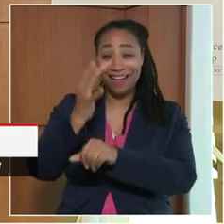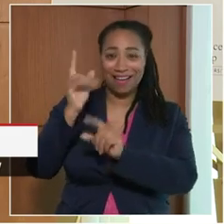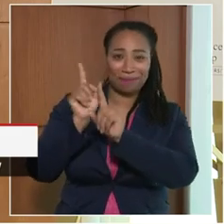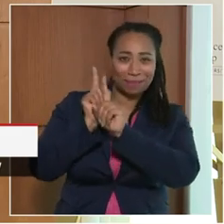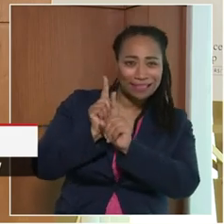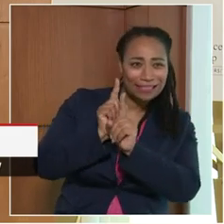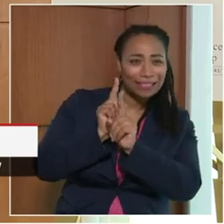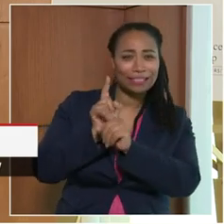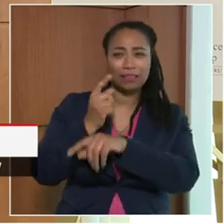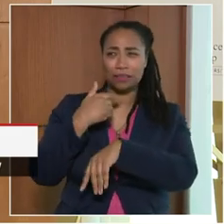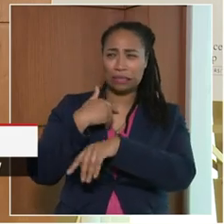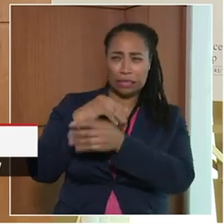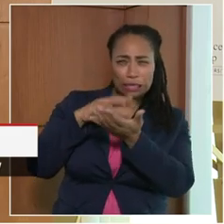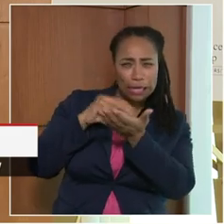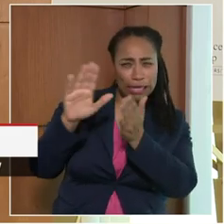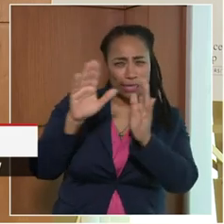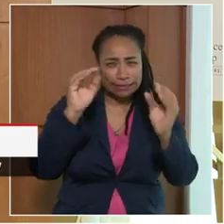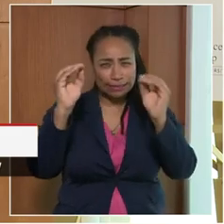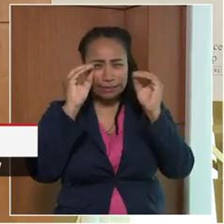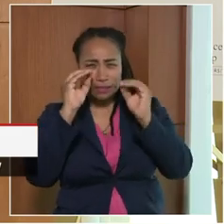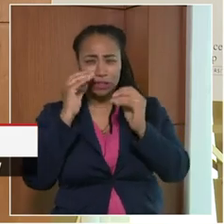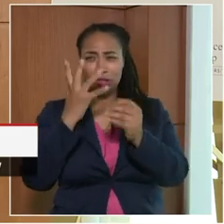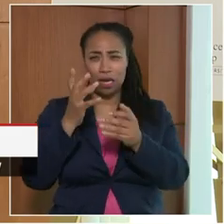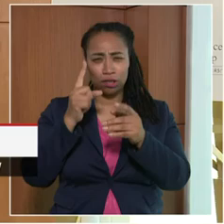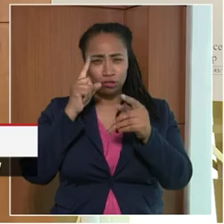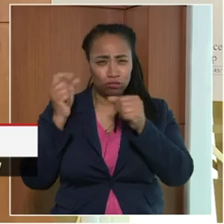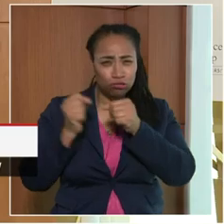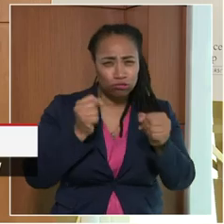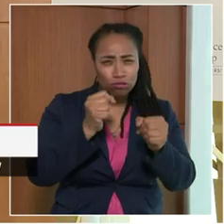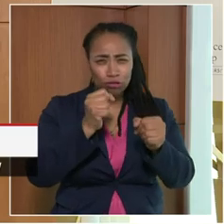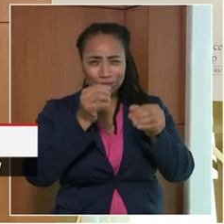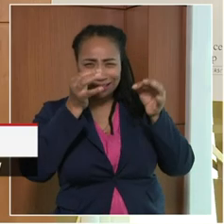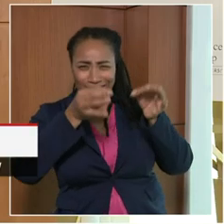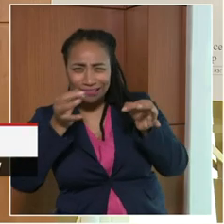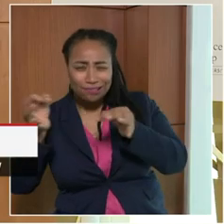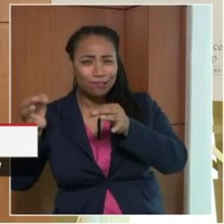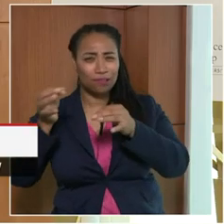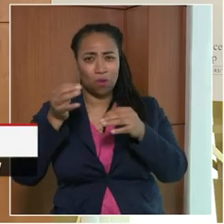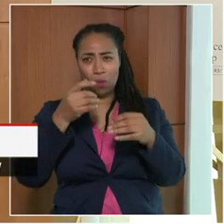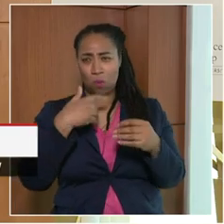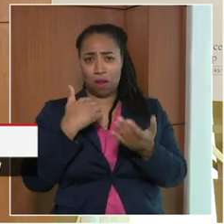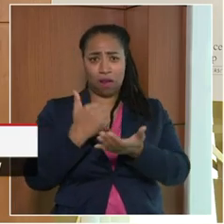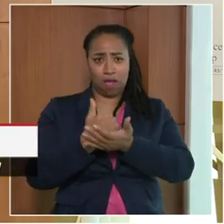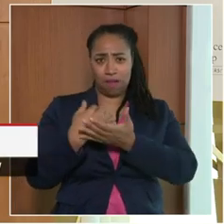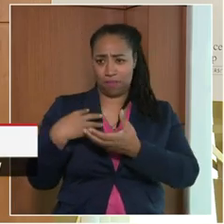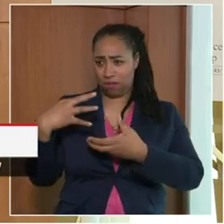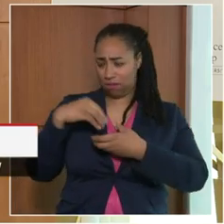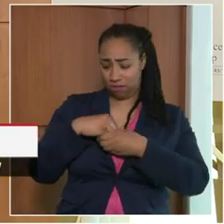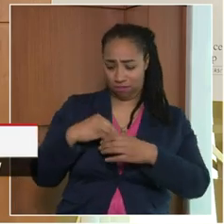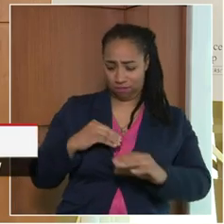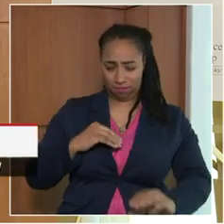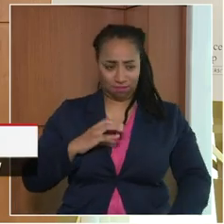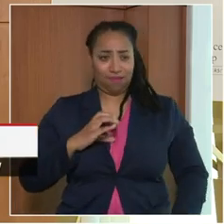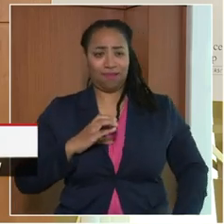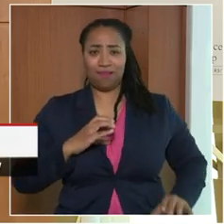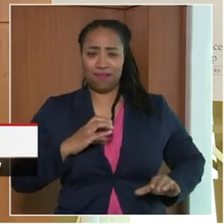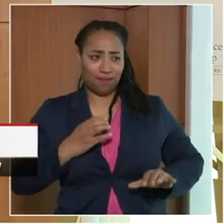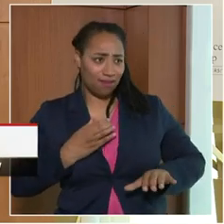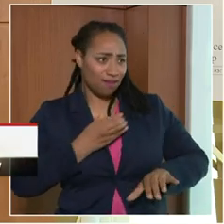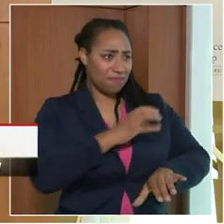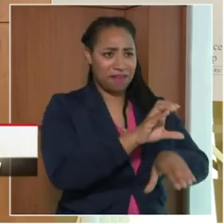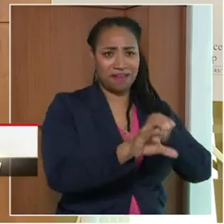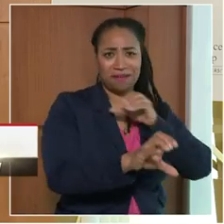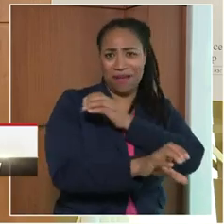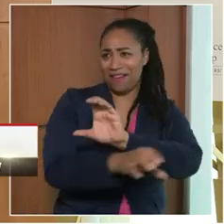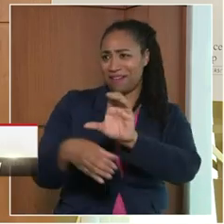strategies to better position us to empower, uplift, mentor, and inspire our youth. As a foster